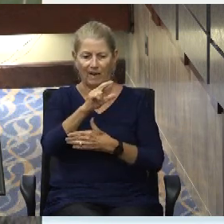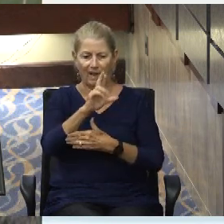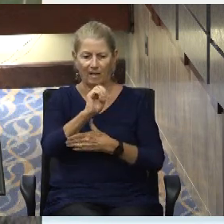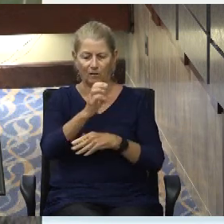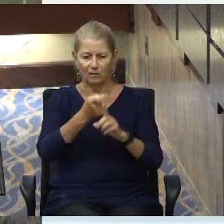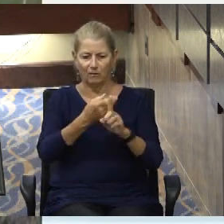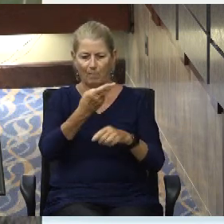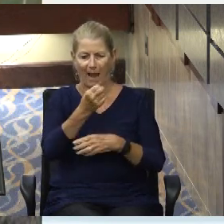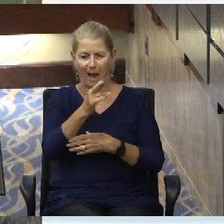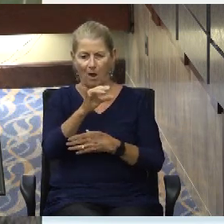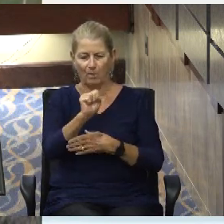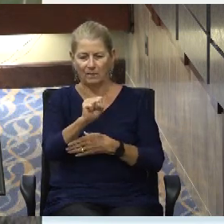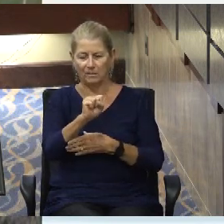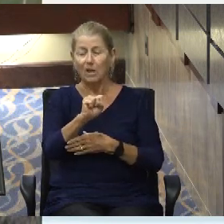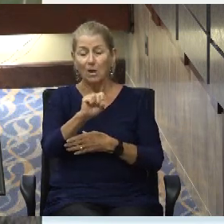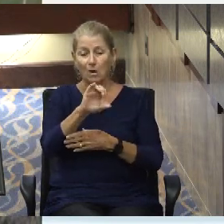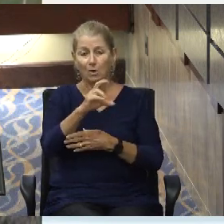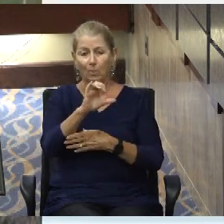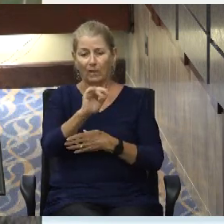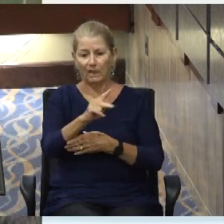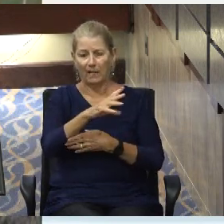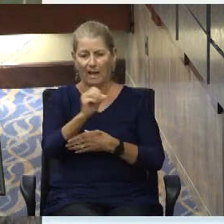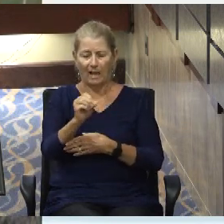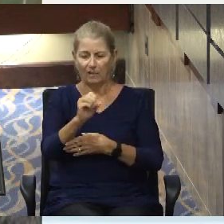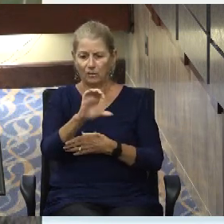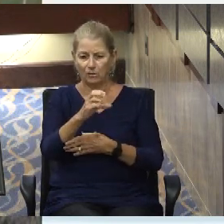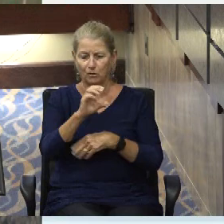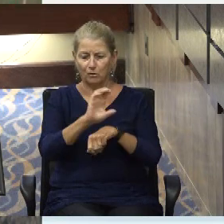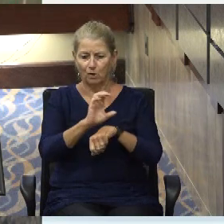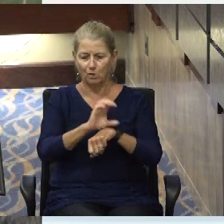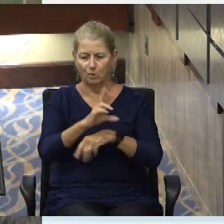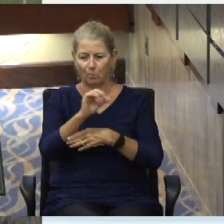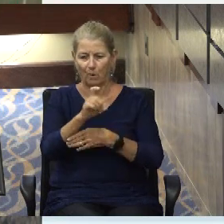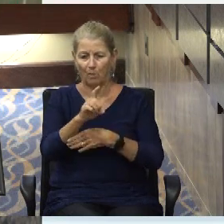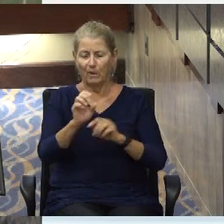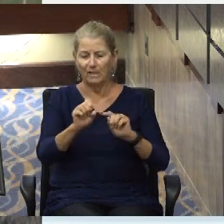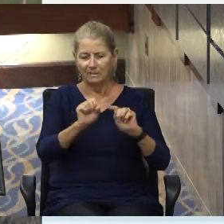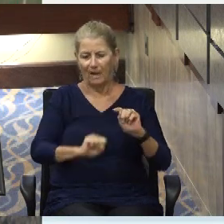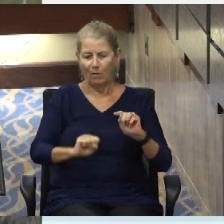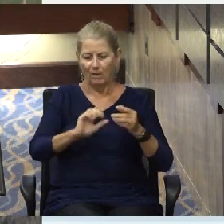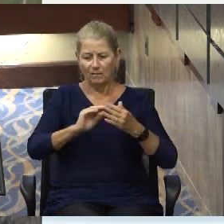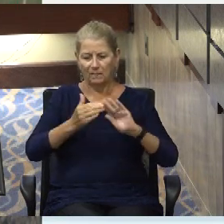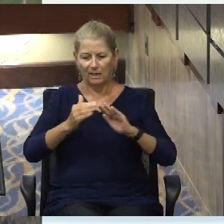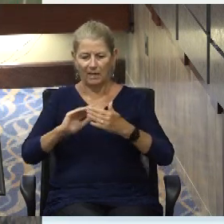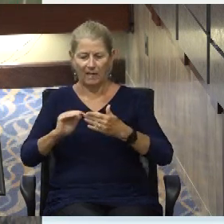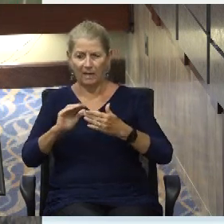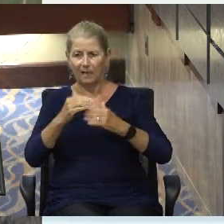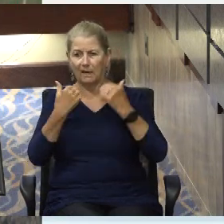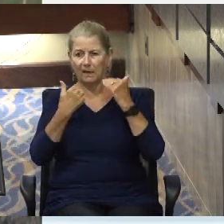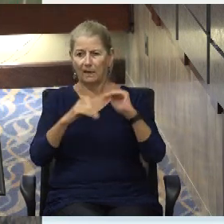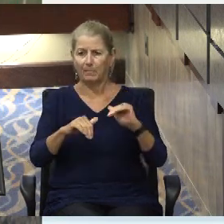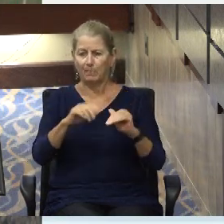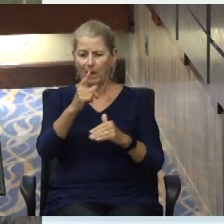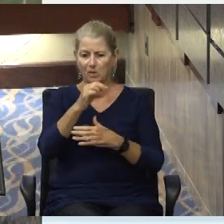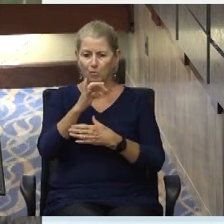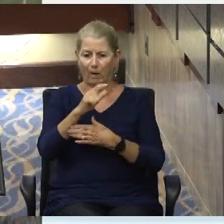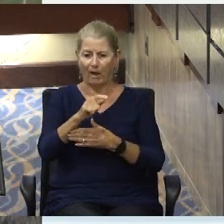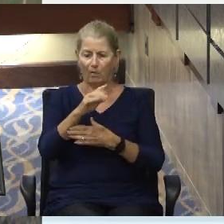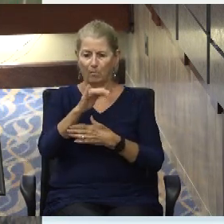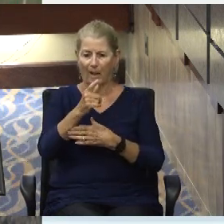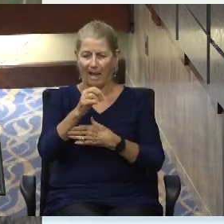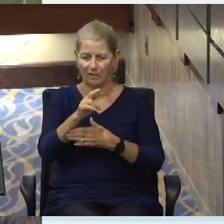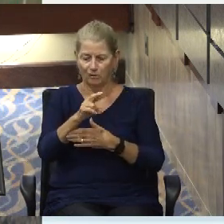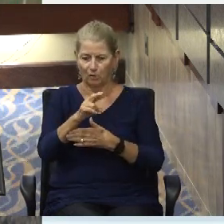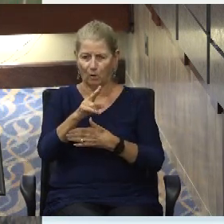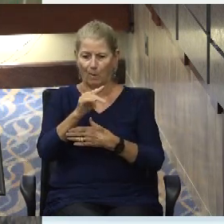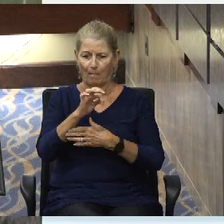of Harris Creek Road and Church Road, just south of our city limits, by Trailblazer Park, Sunwest Edition,